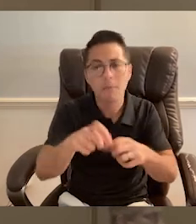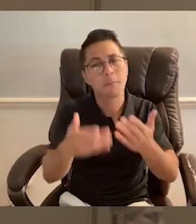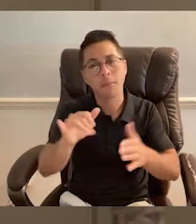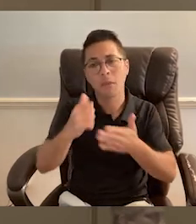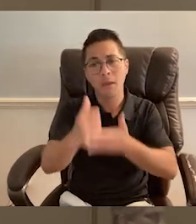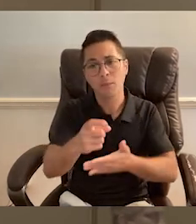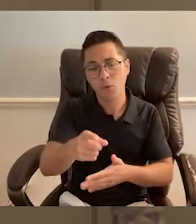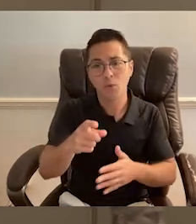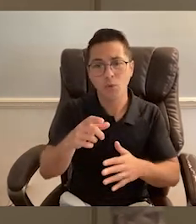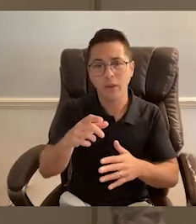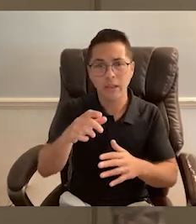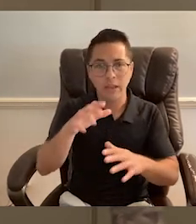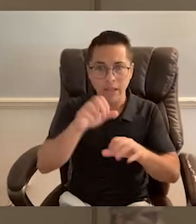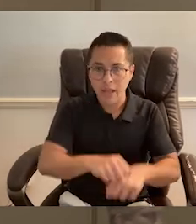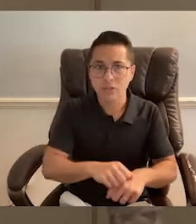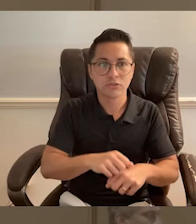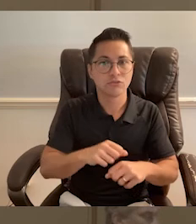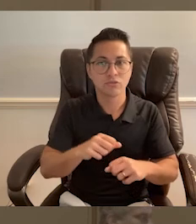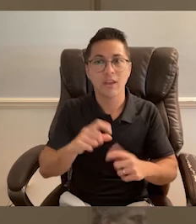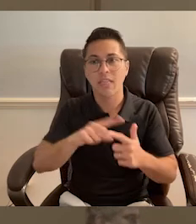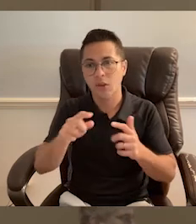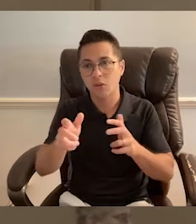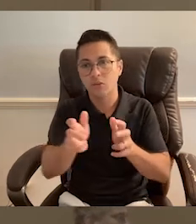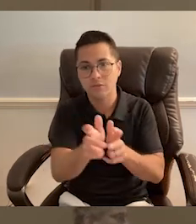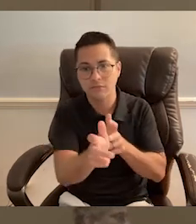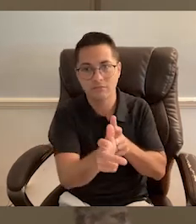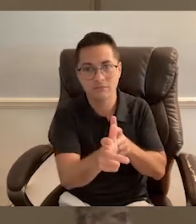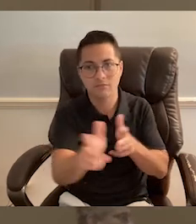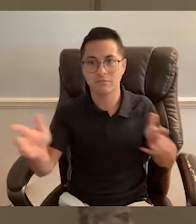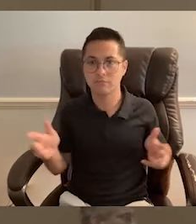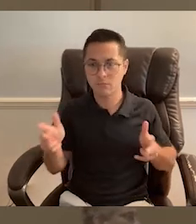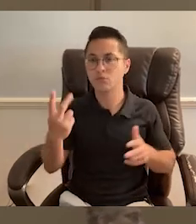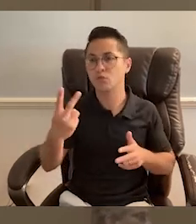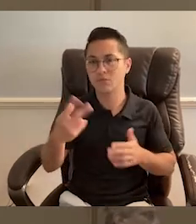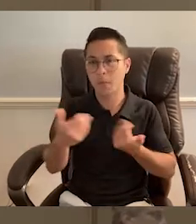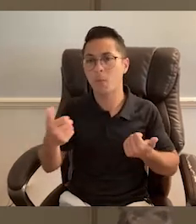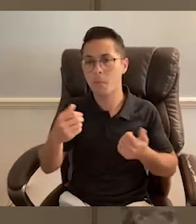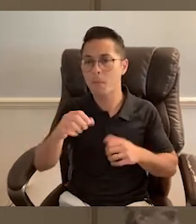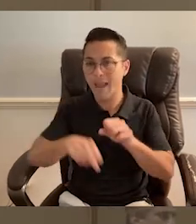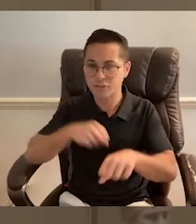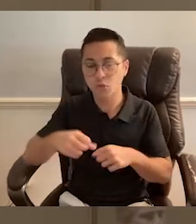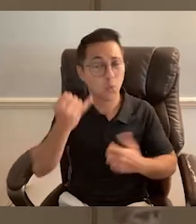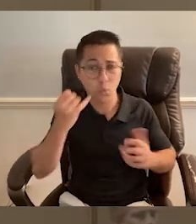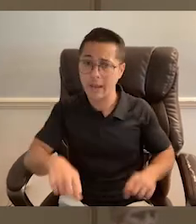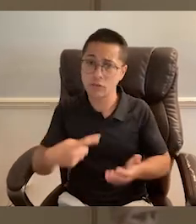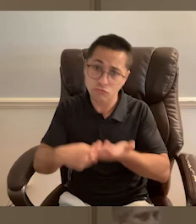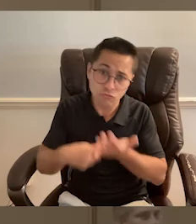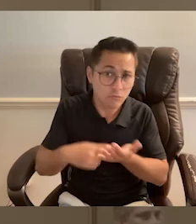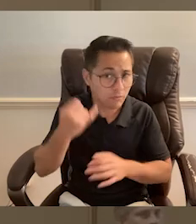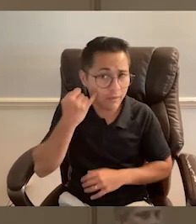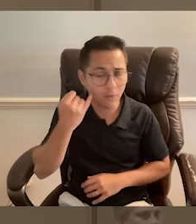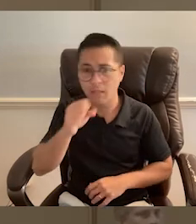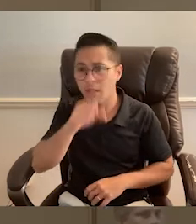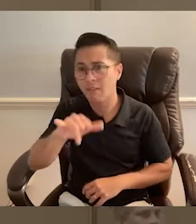that's built into him, that Right. cannot be changed. But then machines can do some early intervention, so that could be a project that can probably